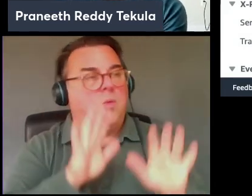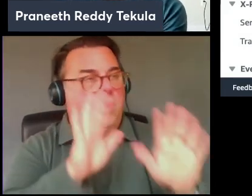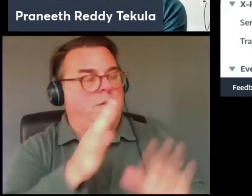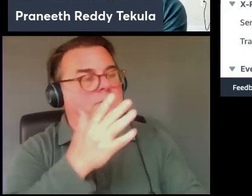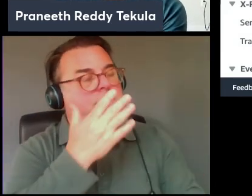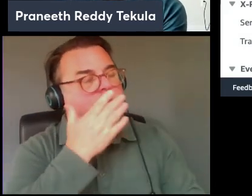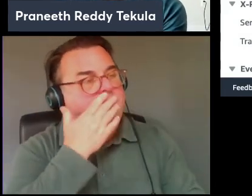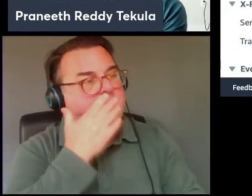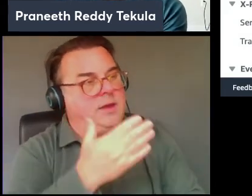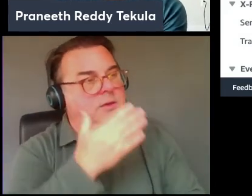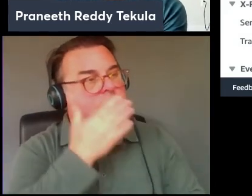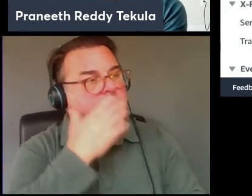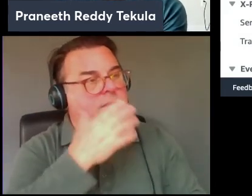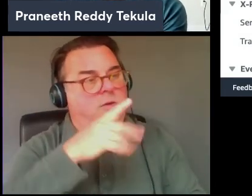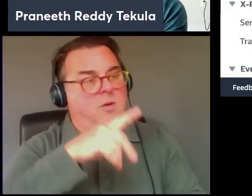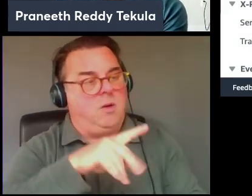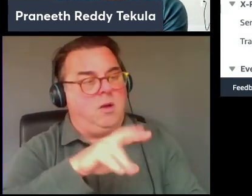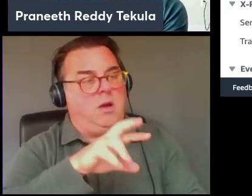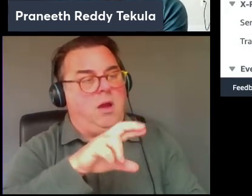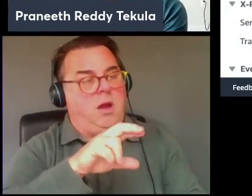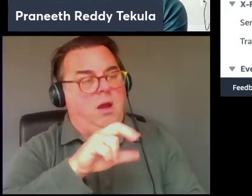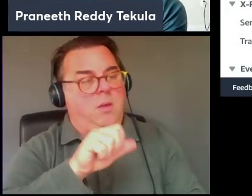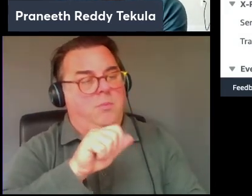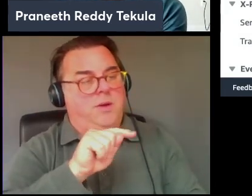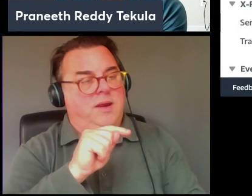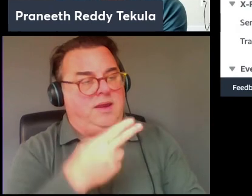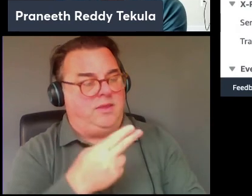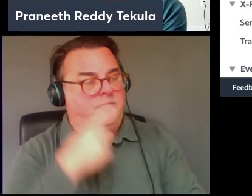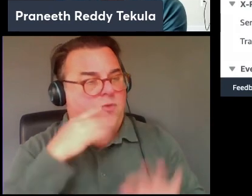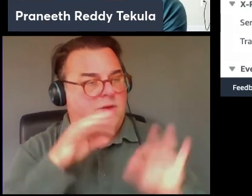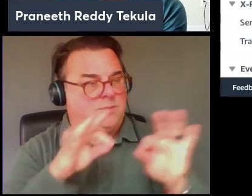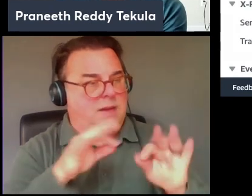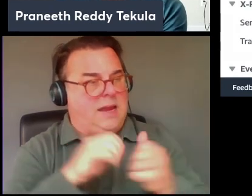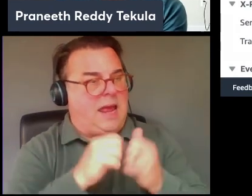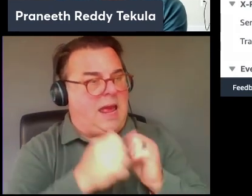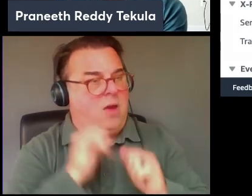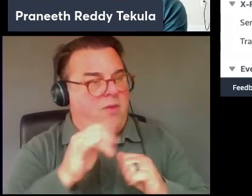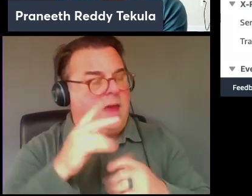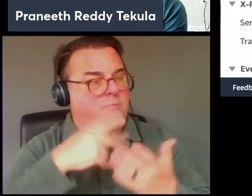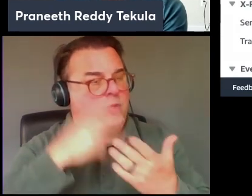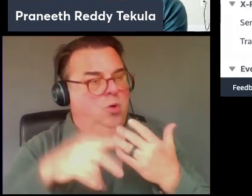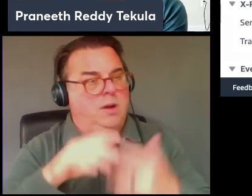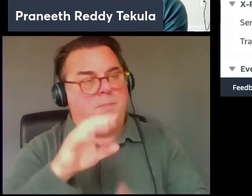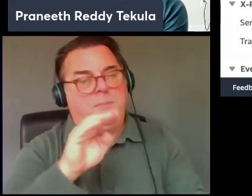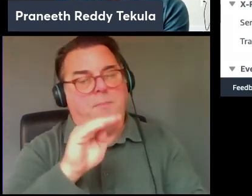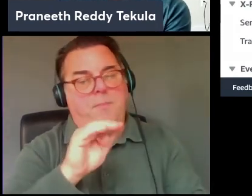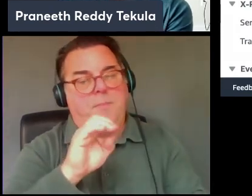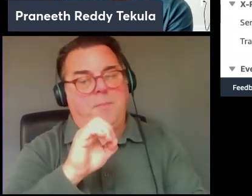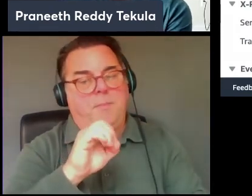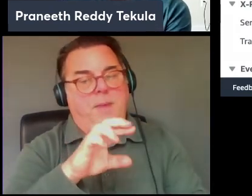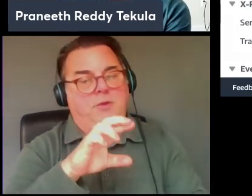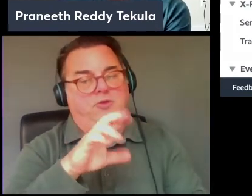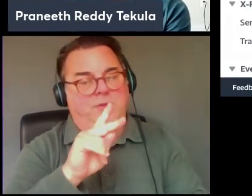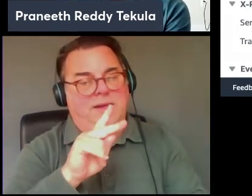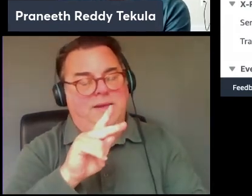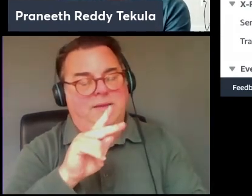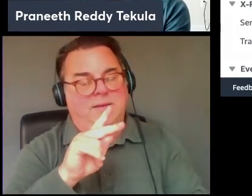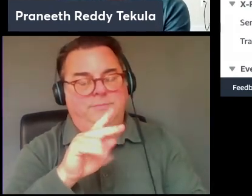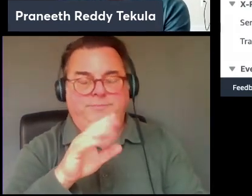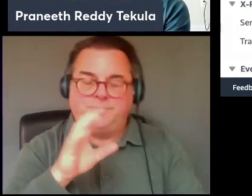so much, Praneeth, for explaining how metric insights work using CloudWatch. Really cool